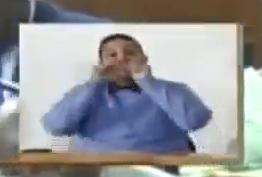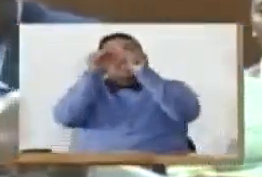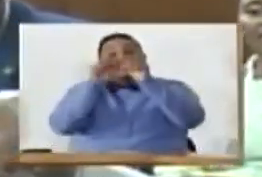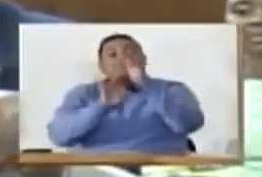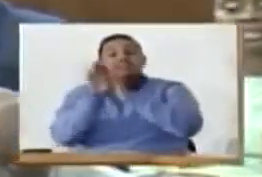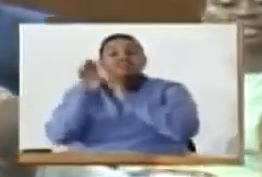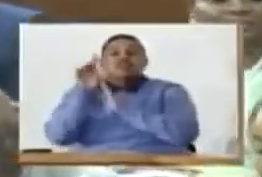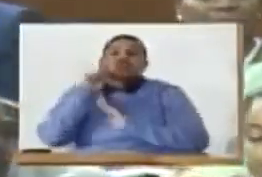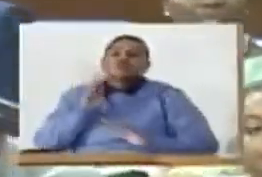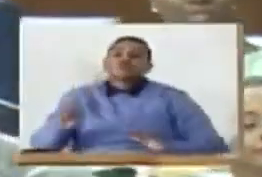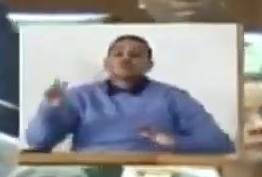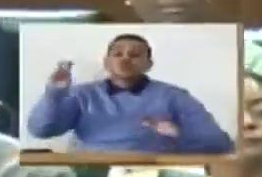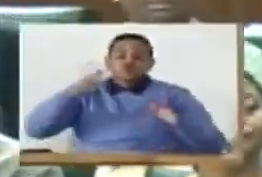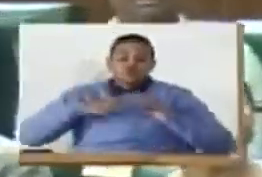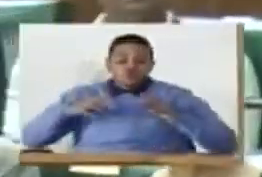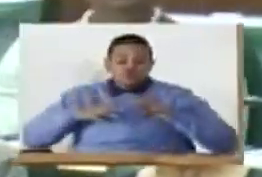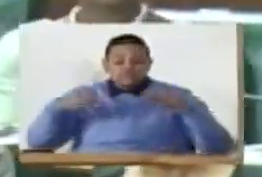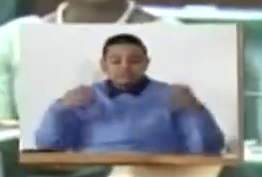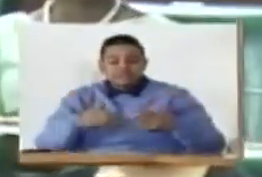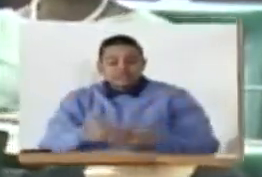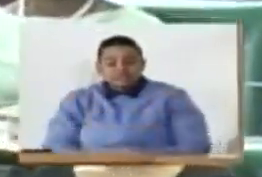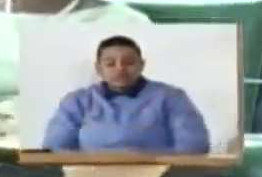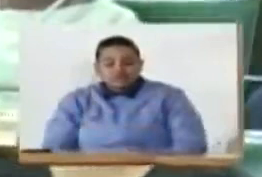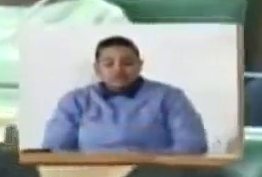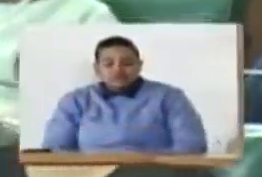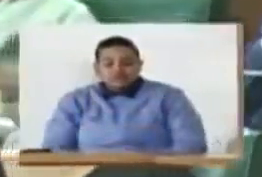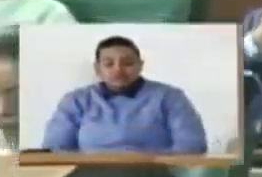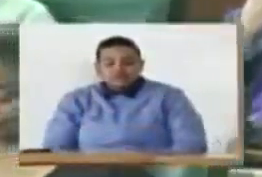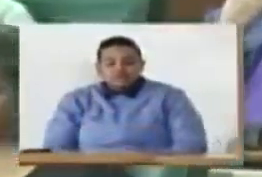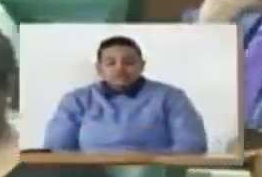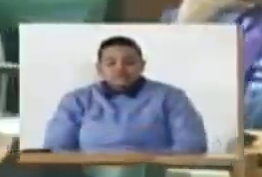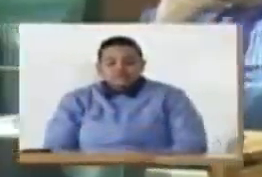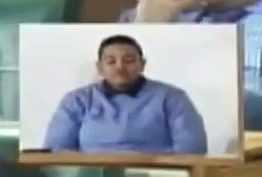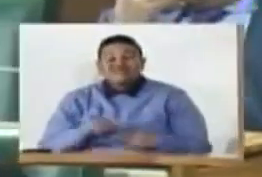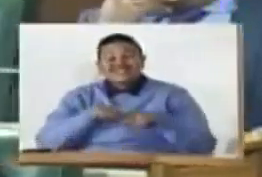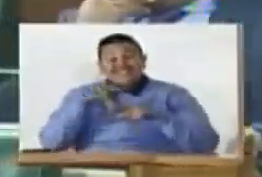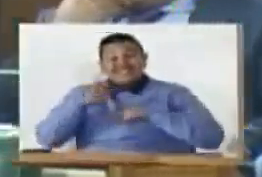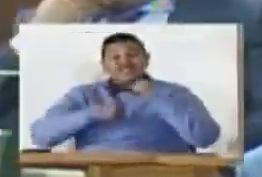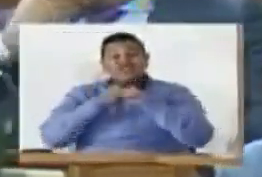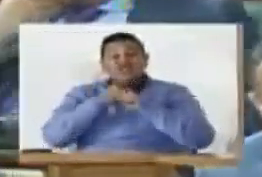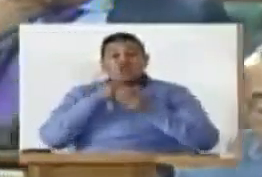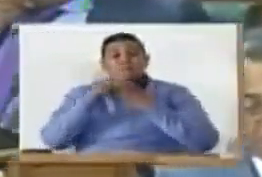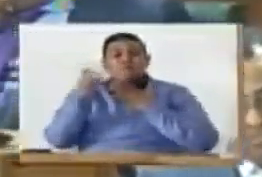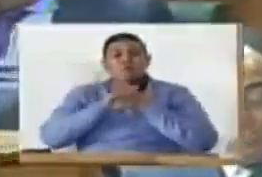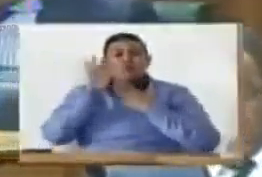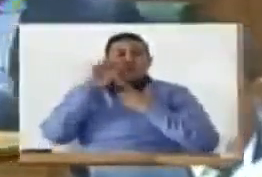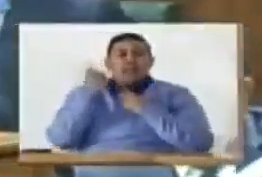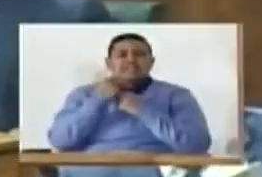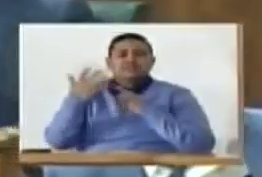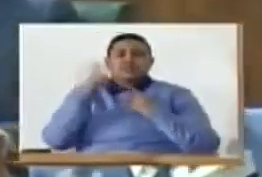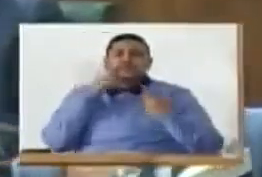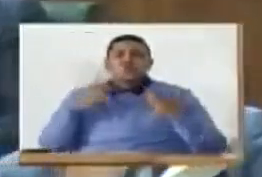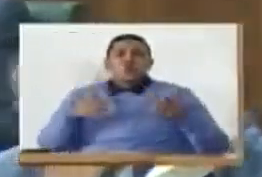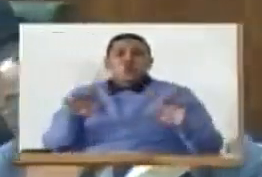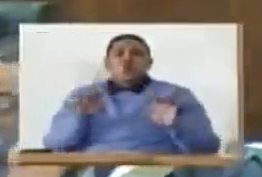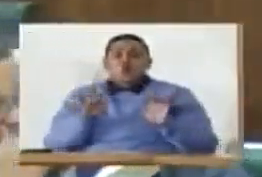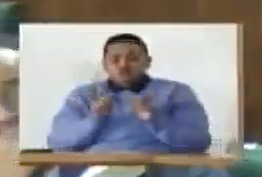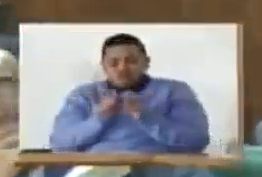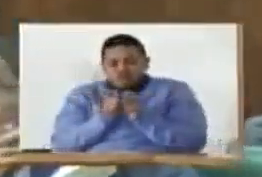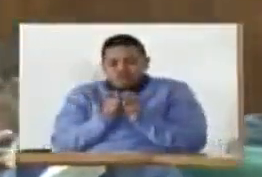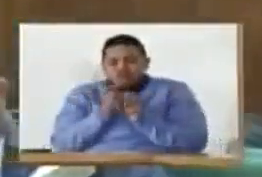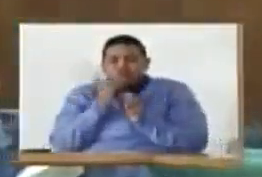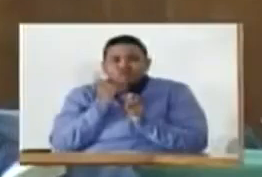of the tourism sector. Starting this year, the program will be expanded to allow